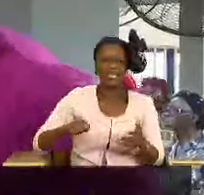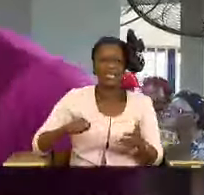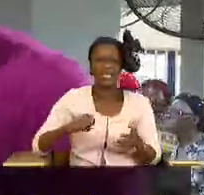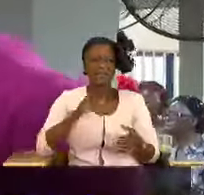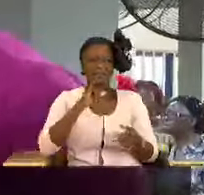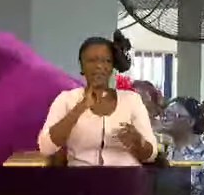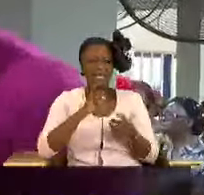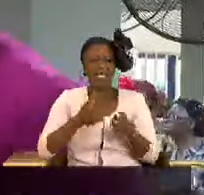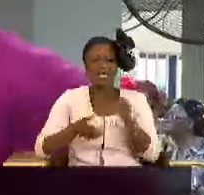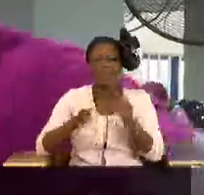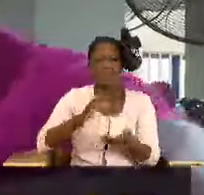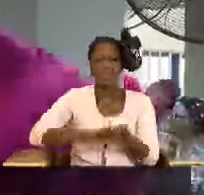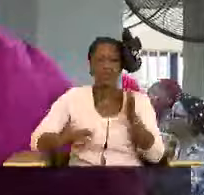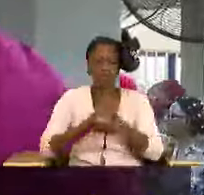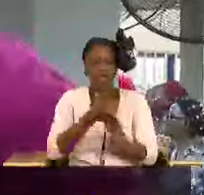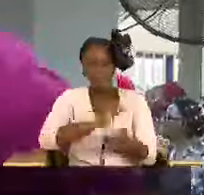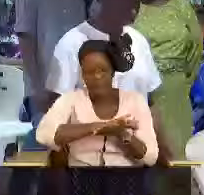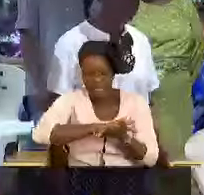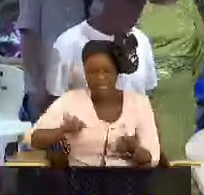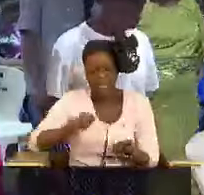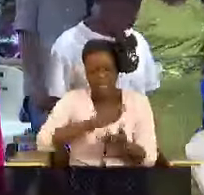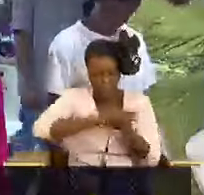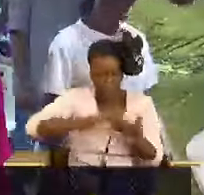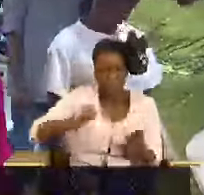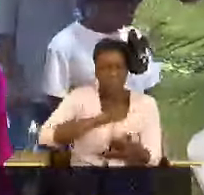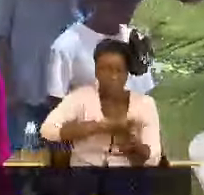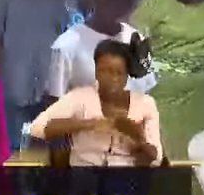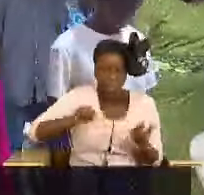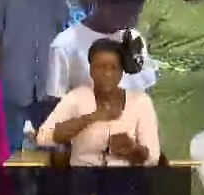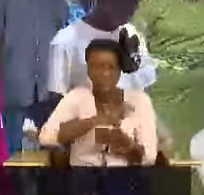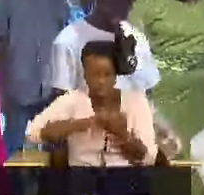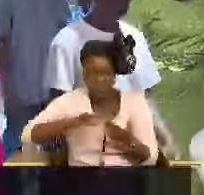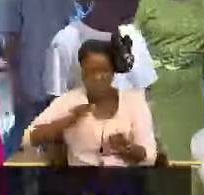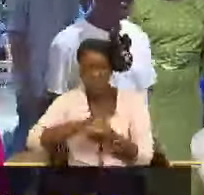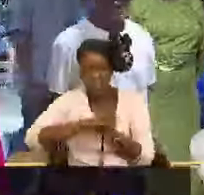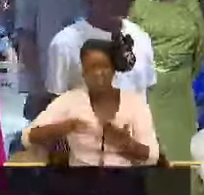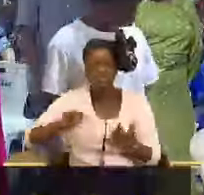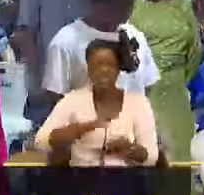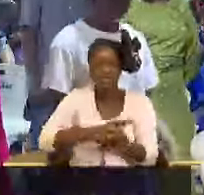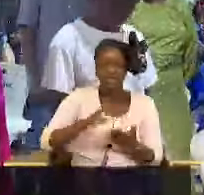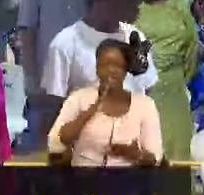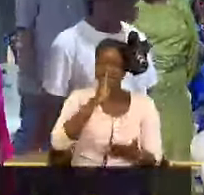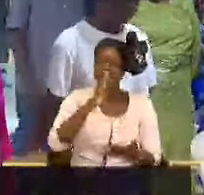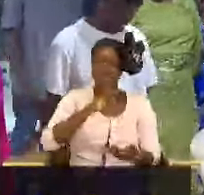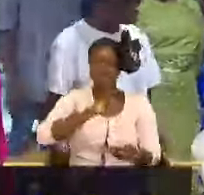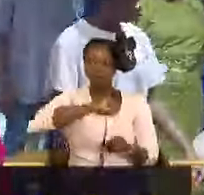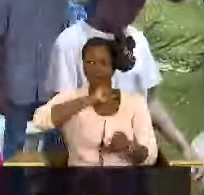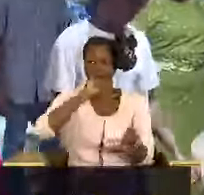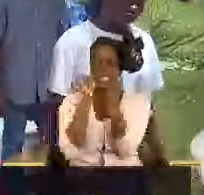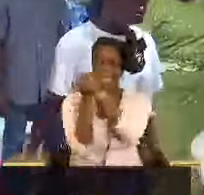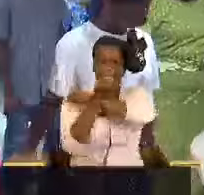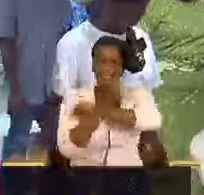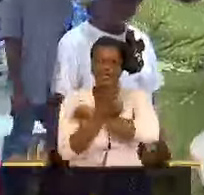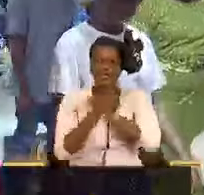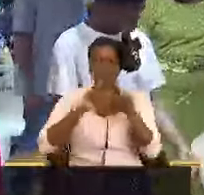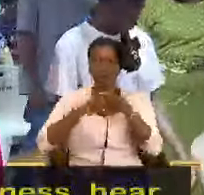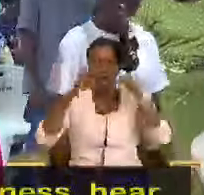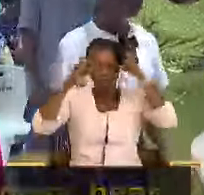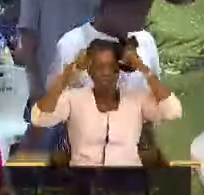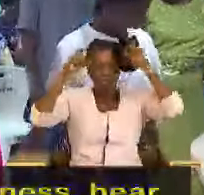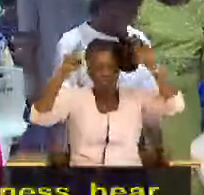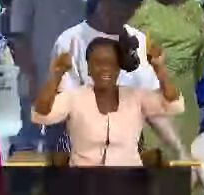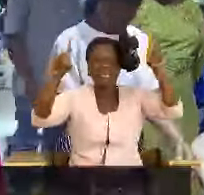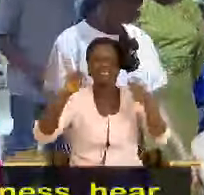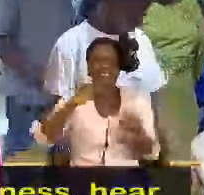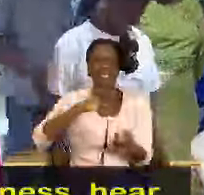Name of Jesus command to be converted to Prosperity Comm to be convered to Blessings In The Name of Jesus